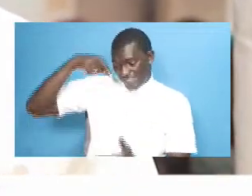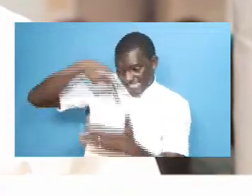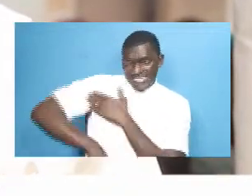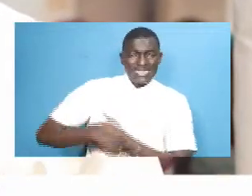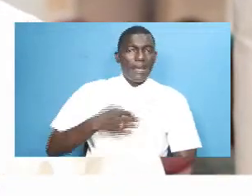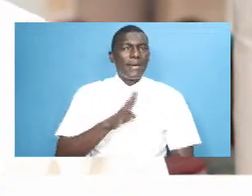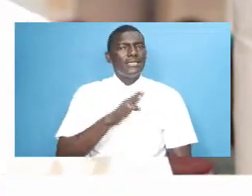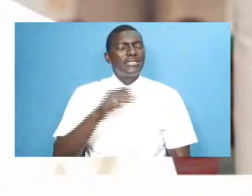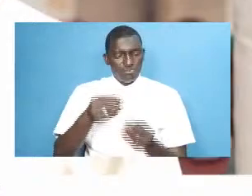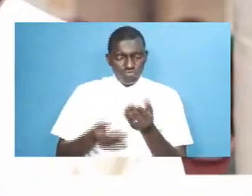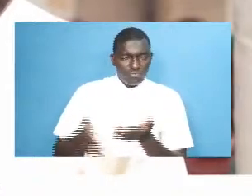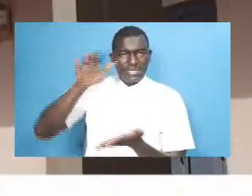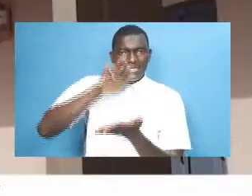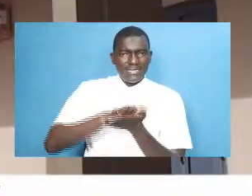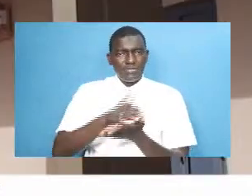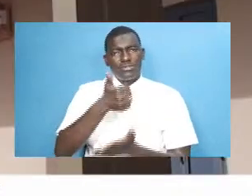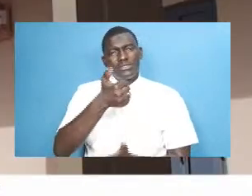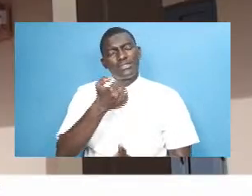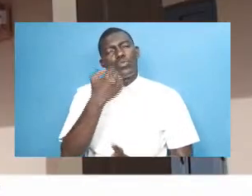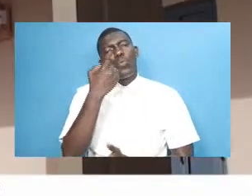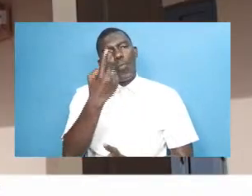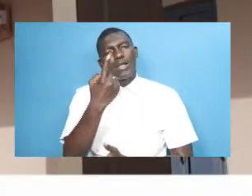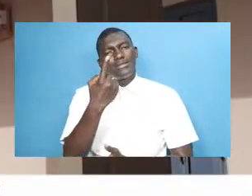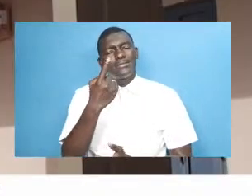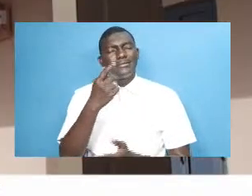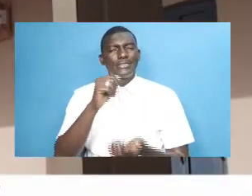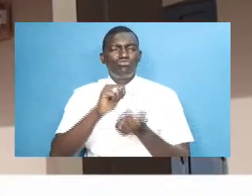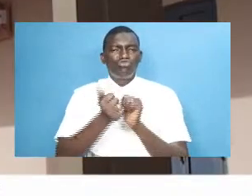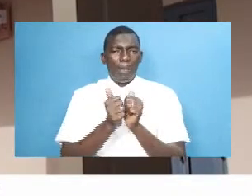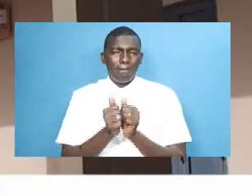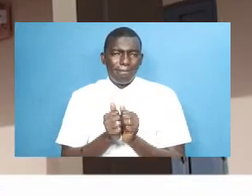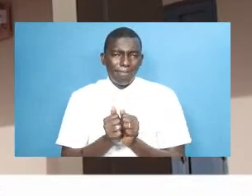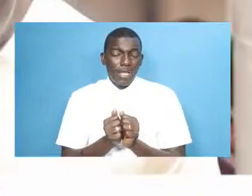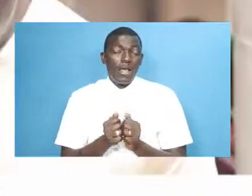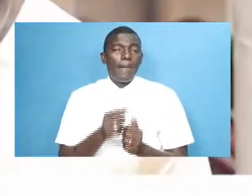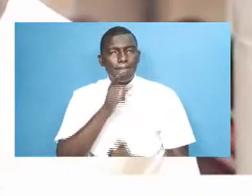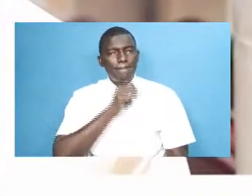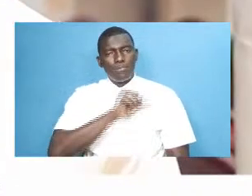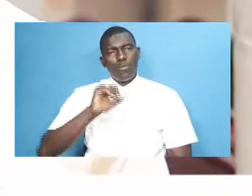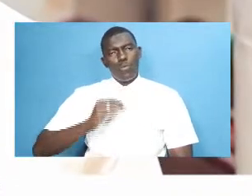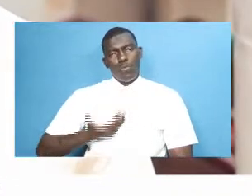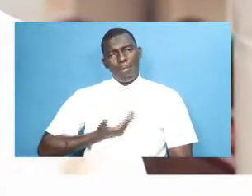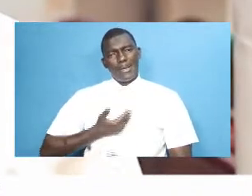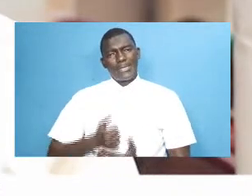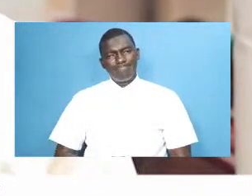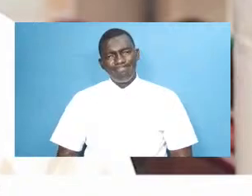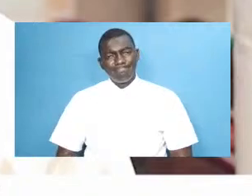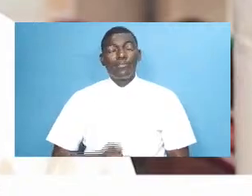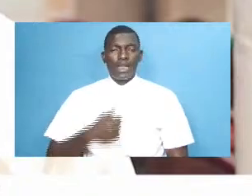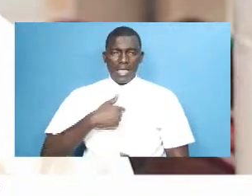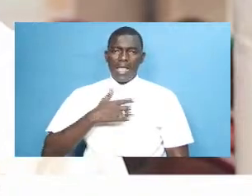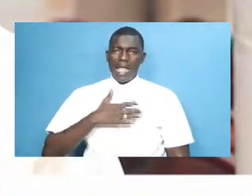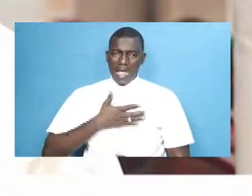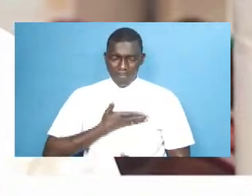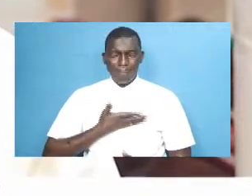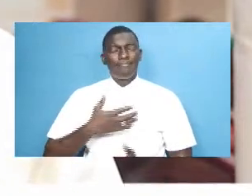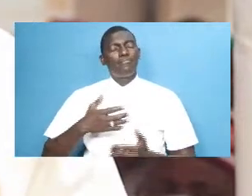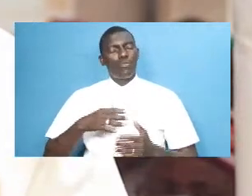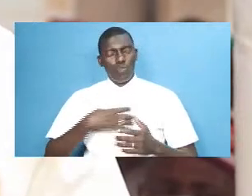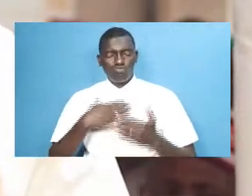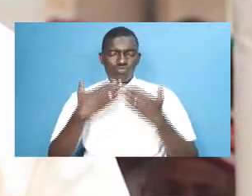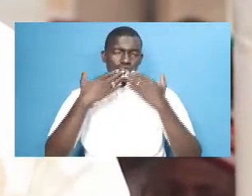increased by 61 shops. Ladies and gentlemen, I am reliably informed